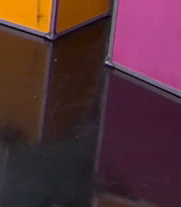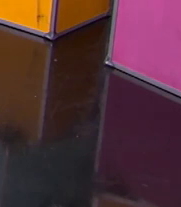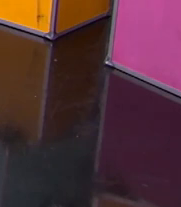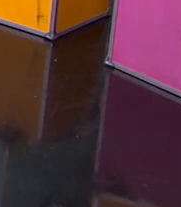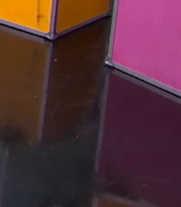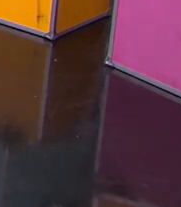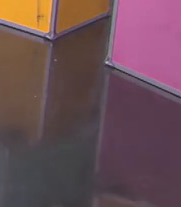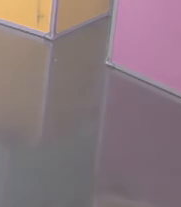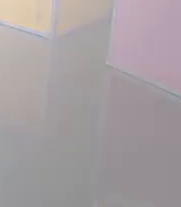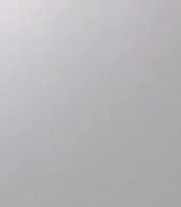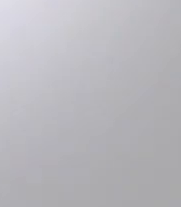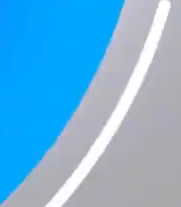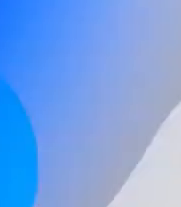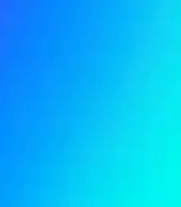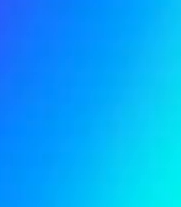No.